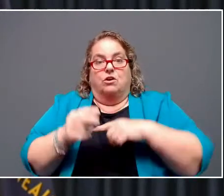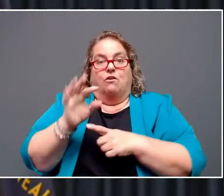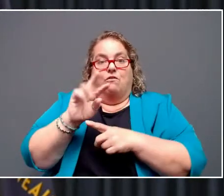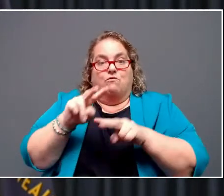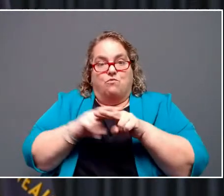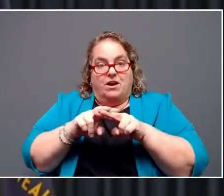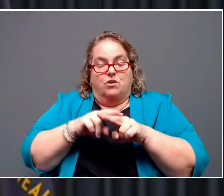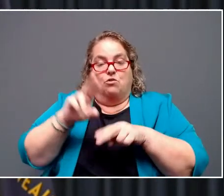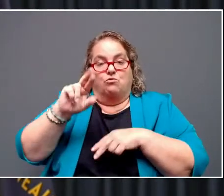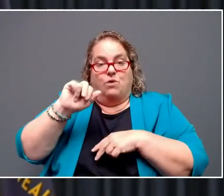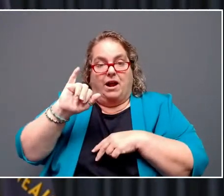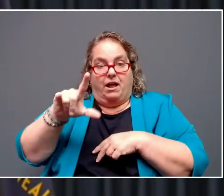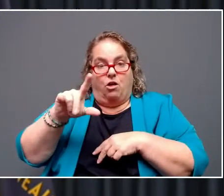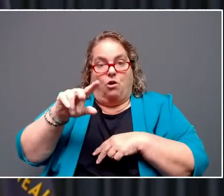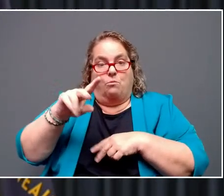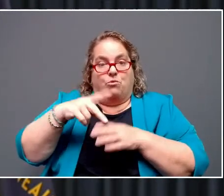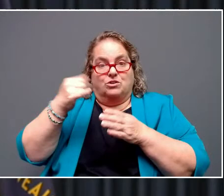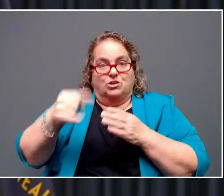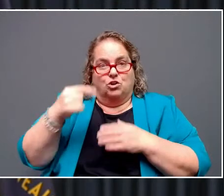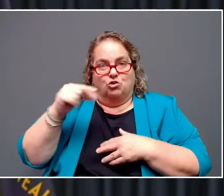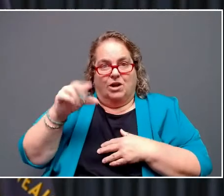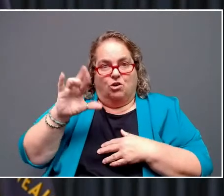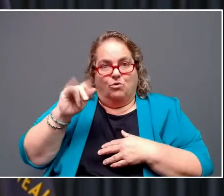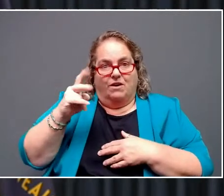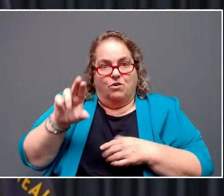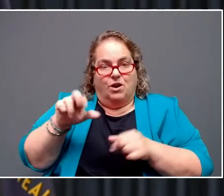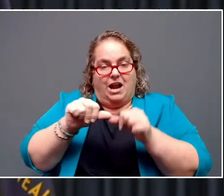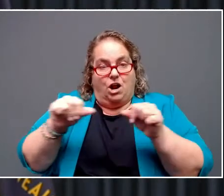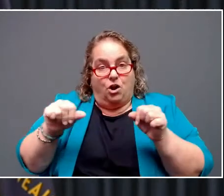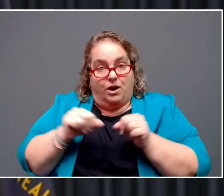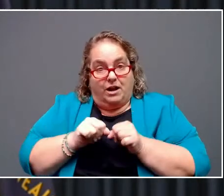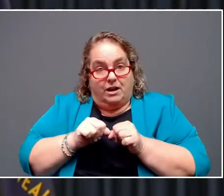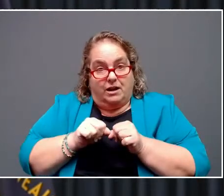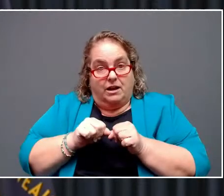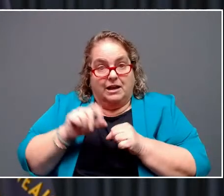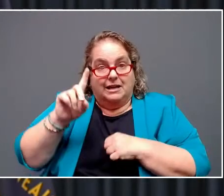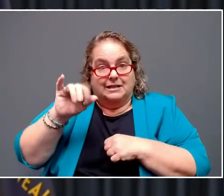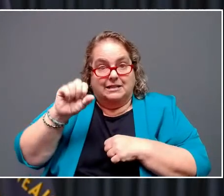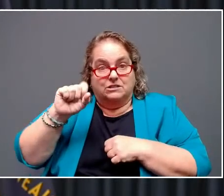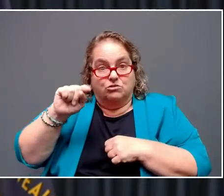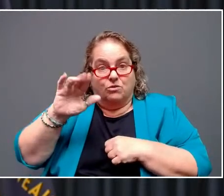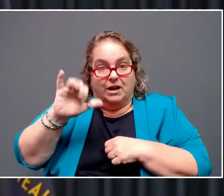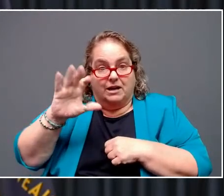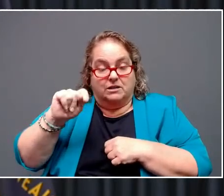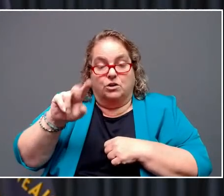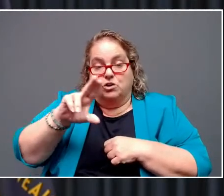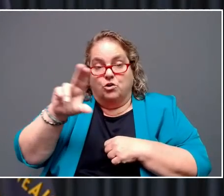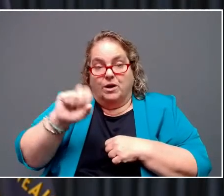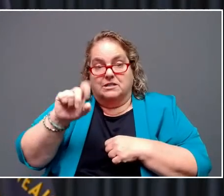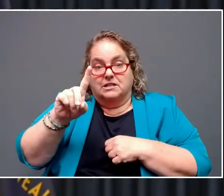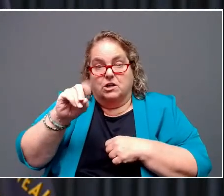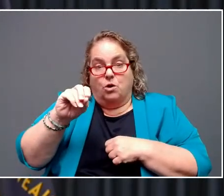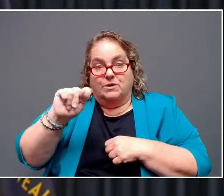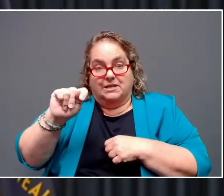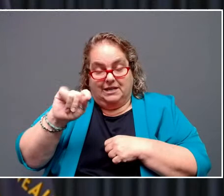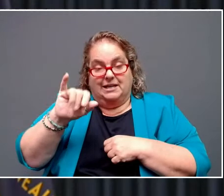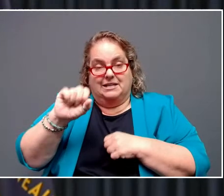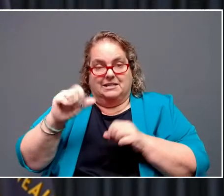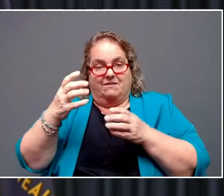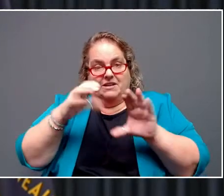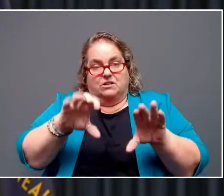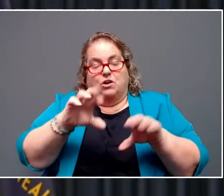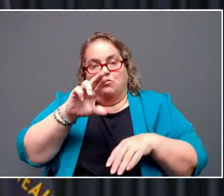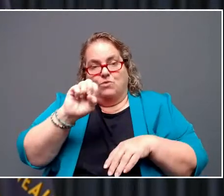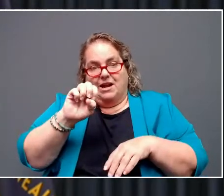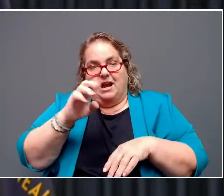It is in the Green River Area Development District, and USDOT is investing in the rehabilitation of the